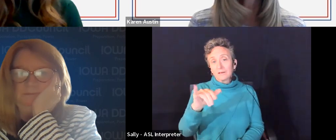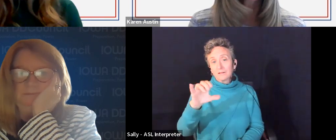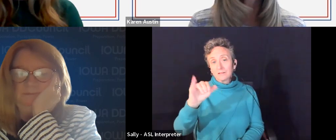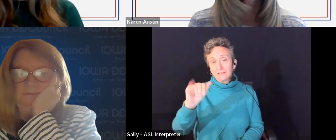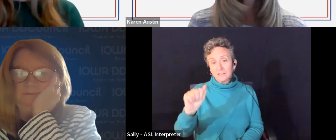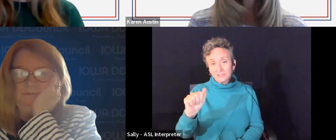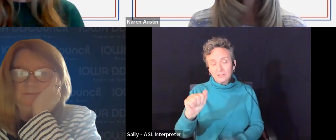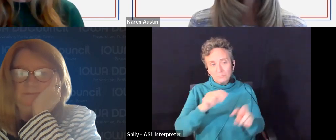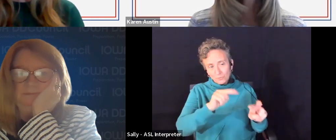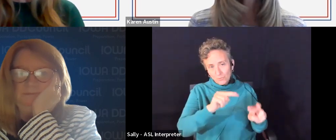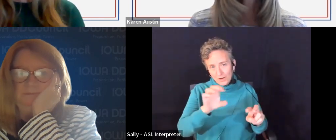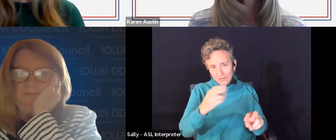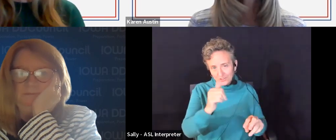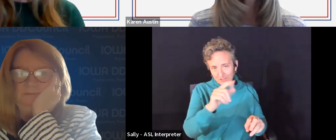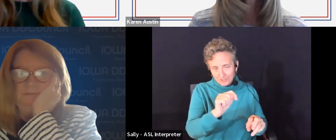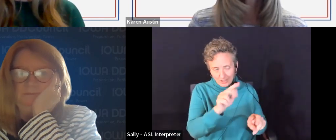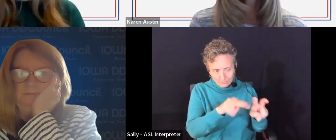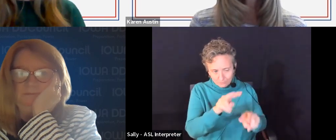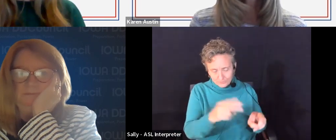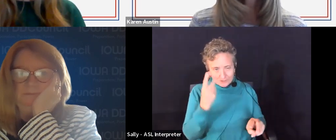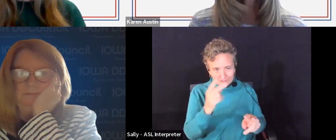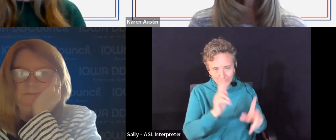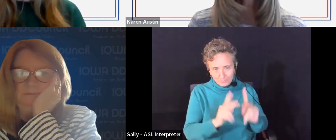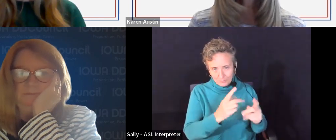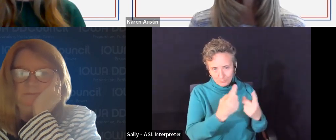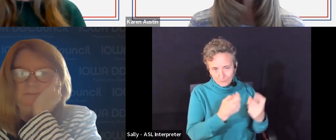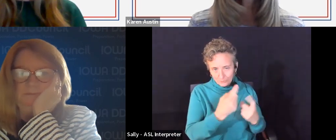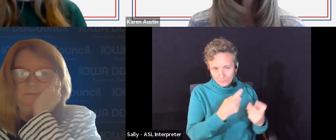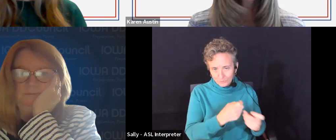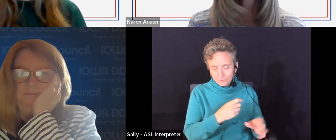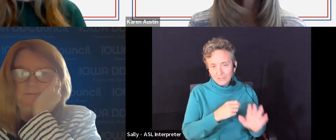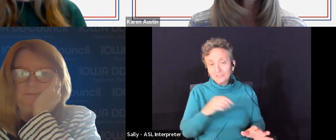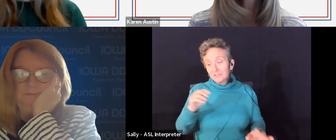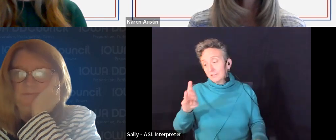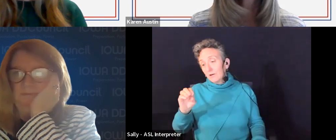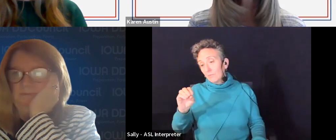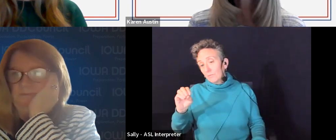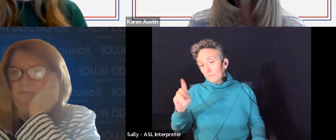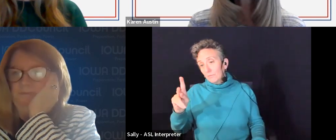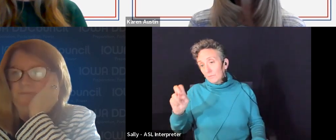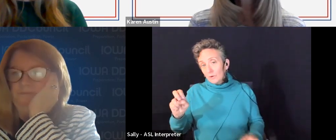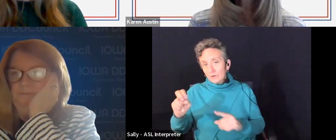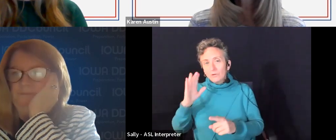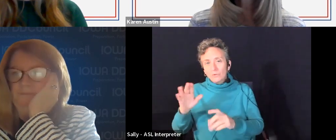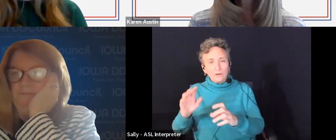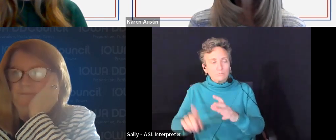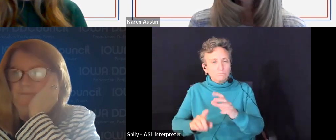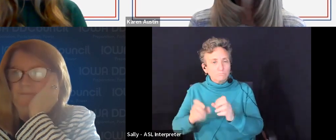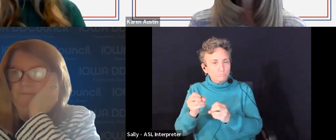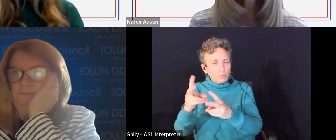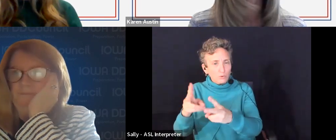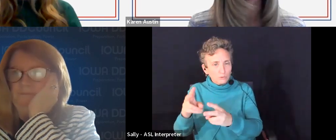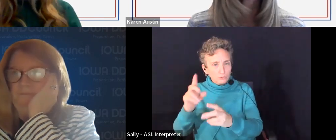chats all along. And what we'll do is Brooke will probably just pose the questions. So if you do have